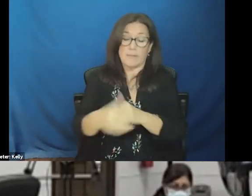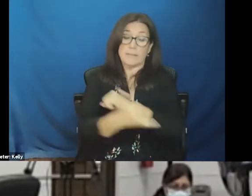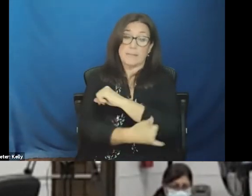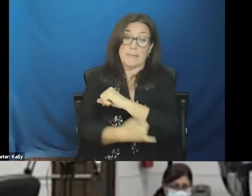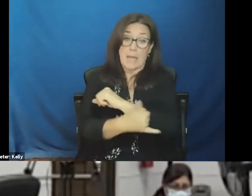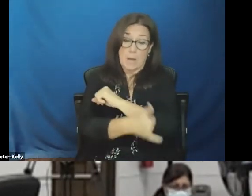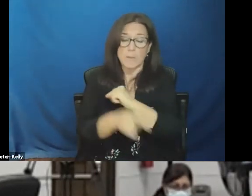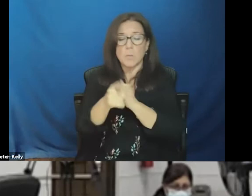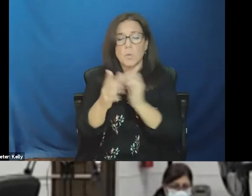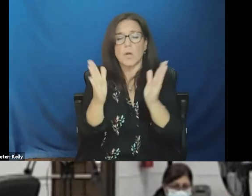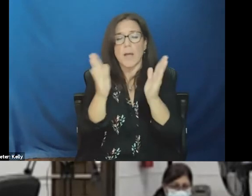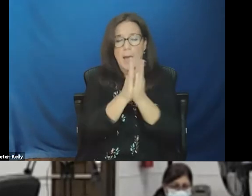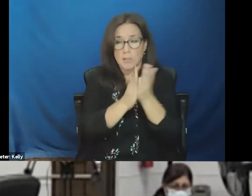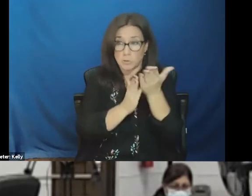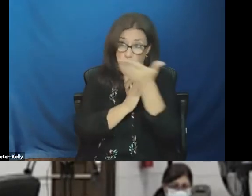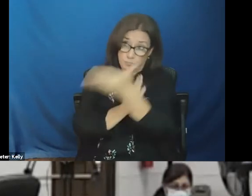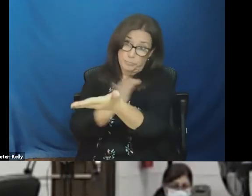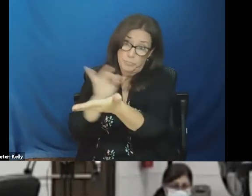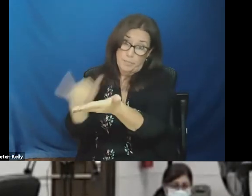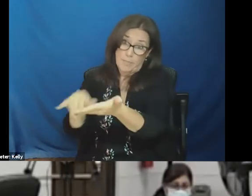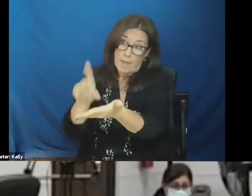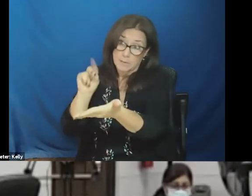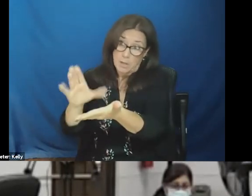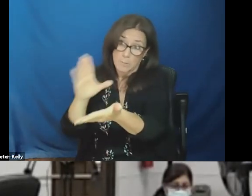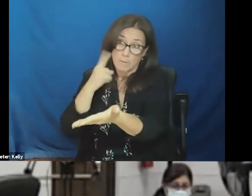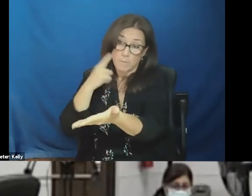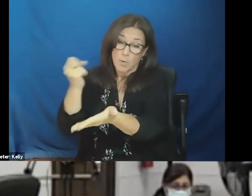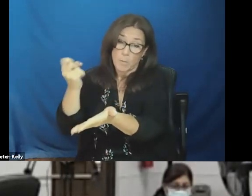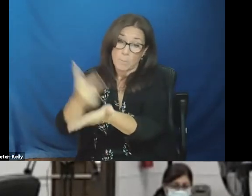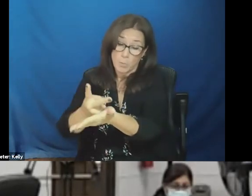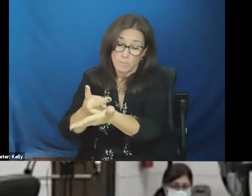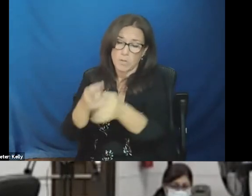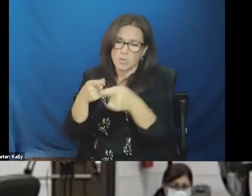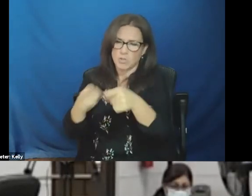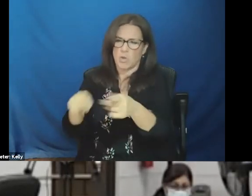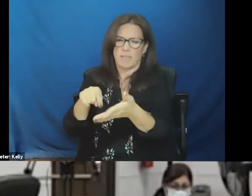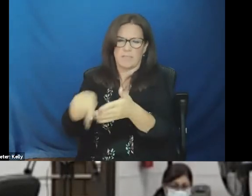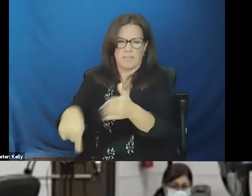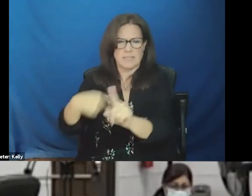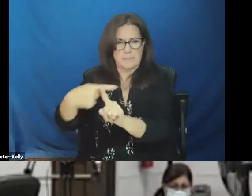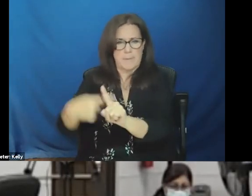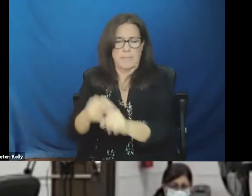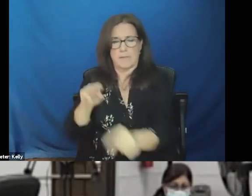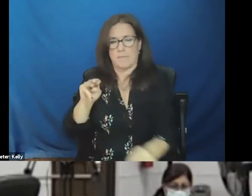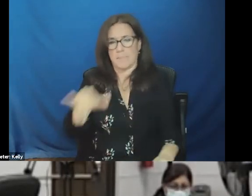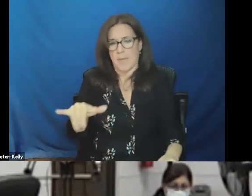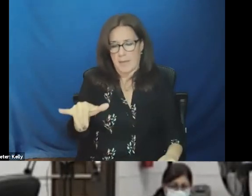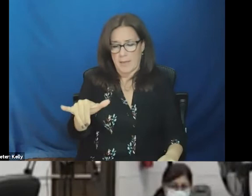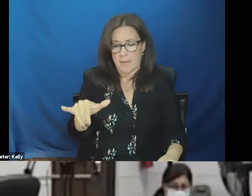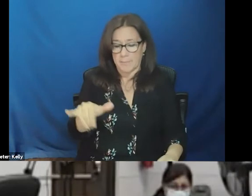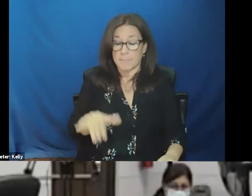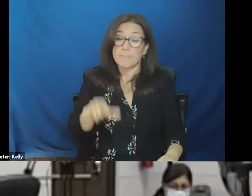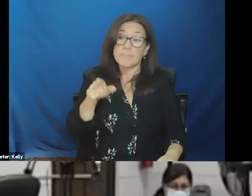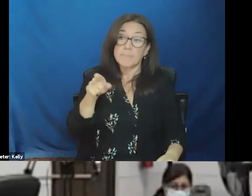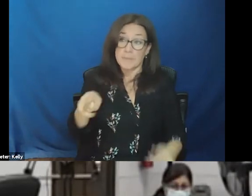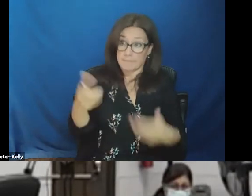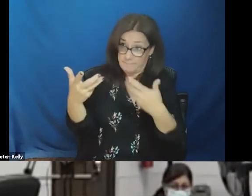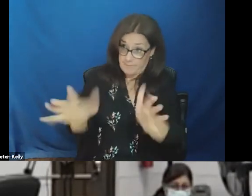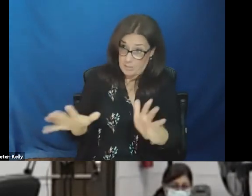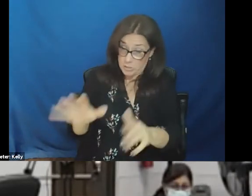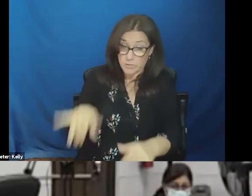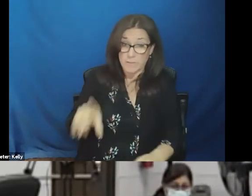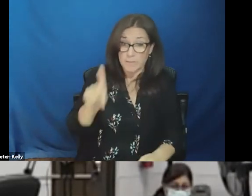for approval in the month of May, and the document will be going to the Santa Barbara